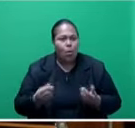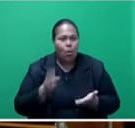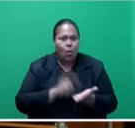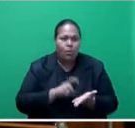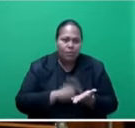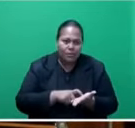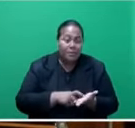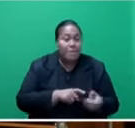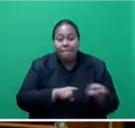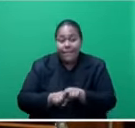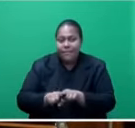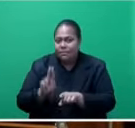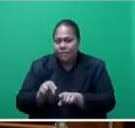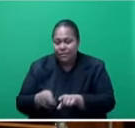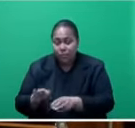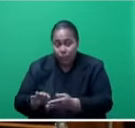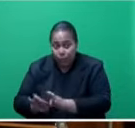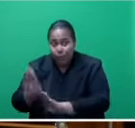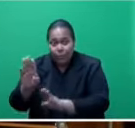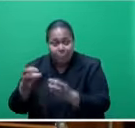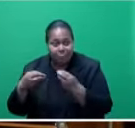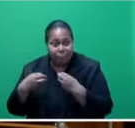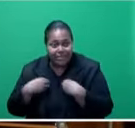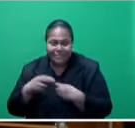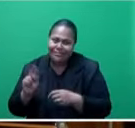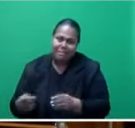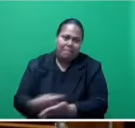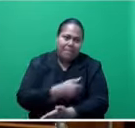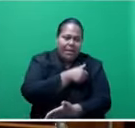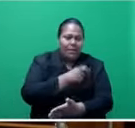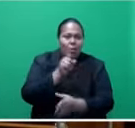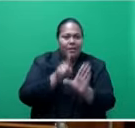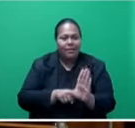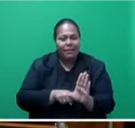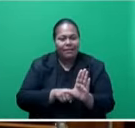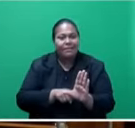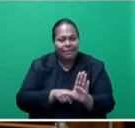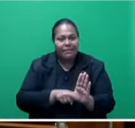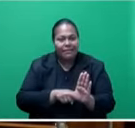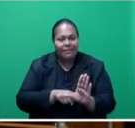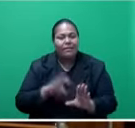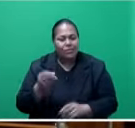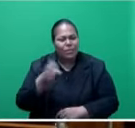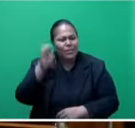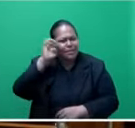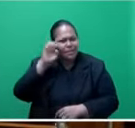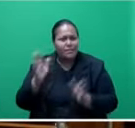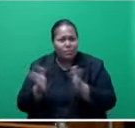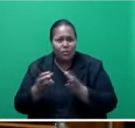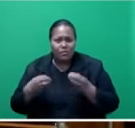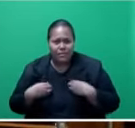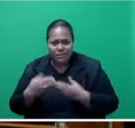this money will need to be repaid after a grace period of about a year. And we expect that these MSMEs will honour this